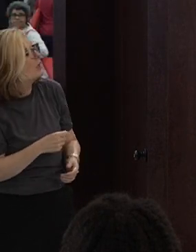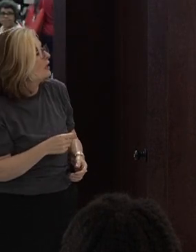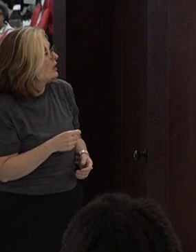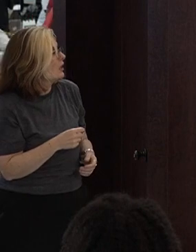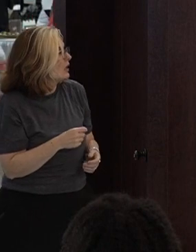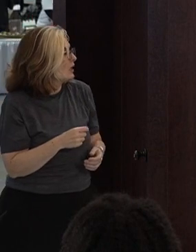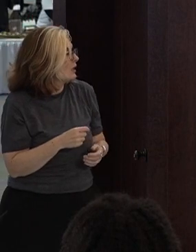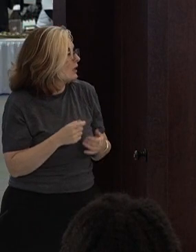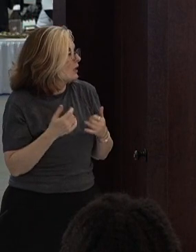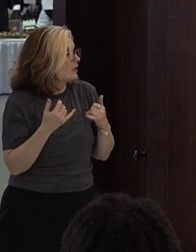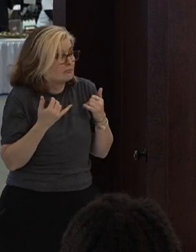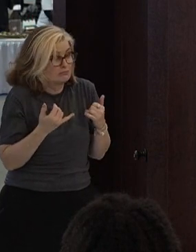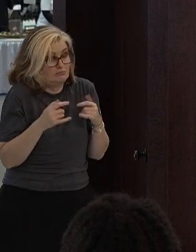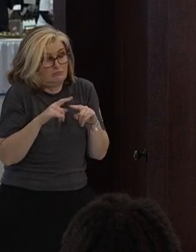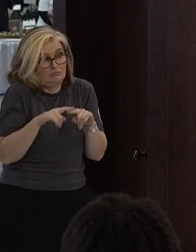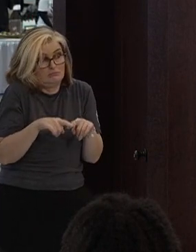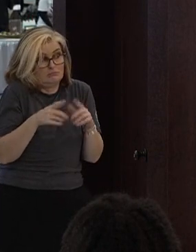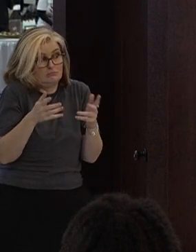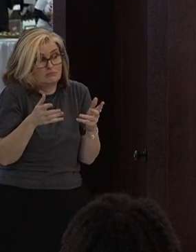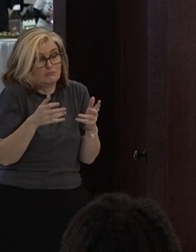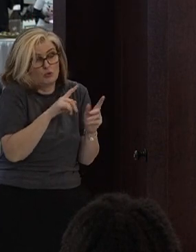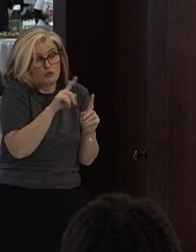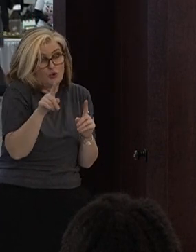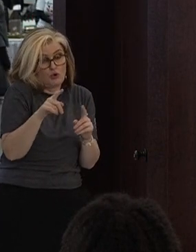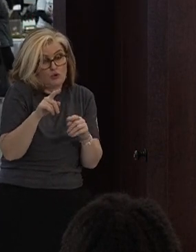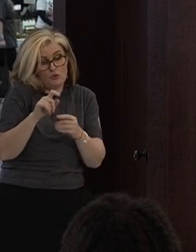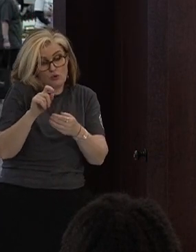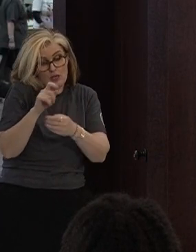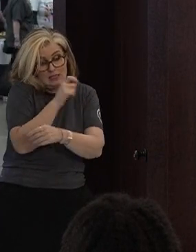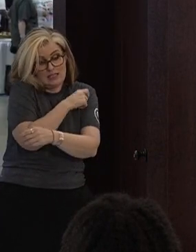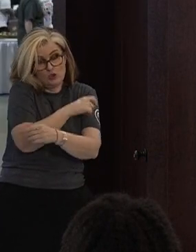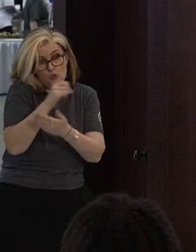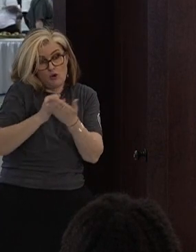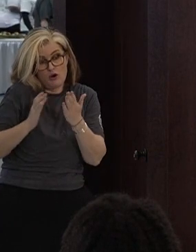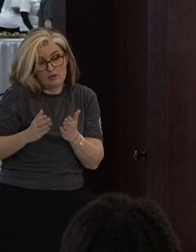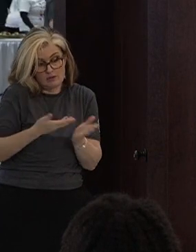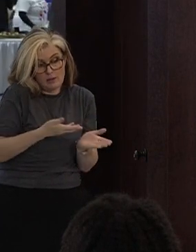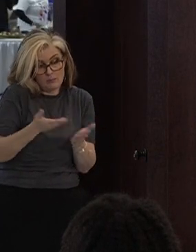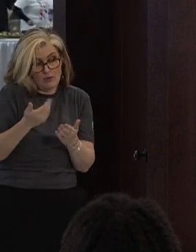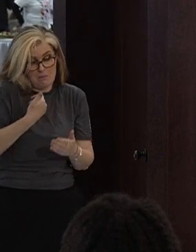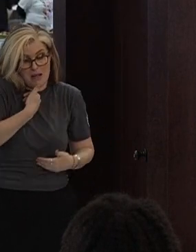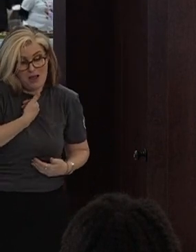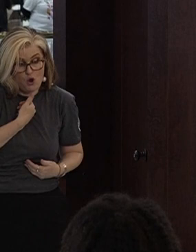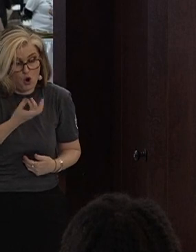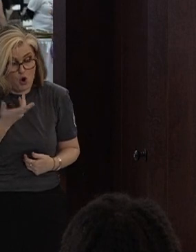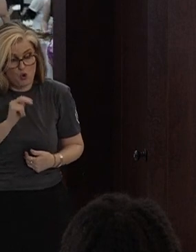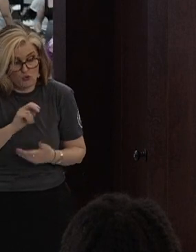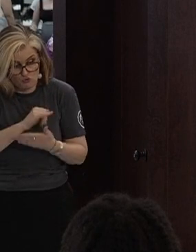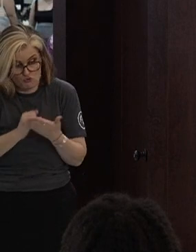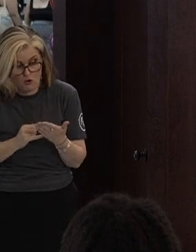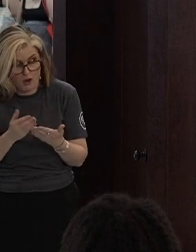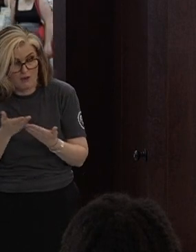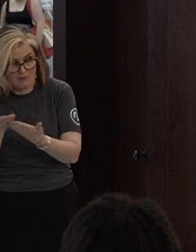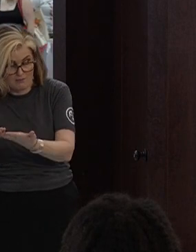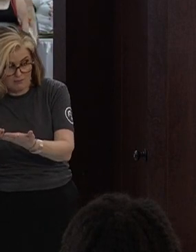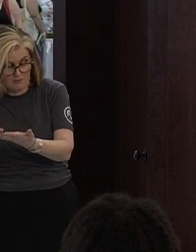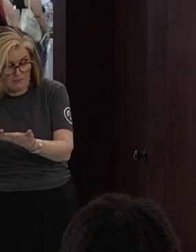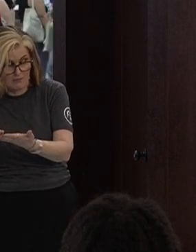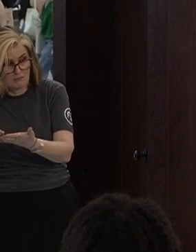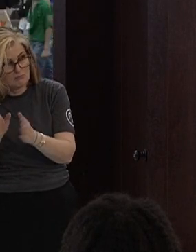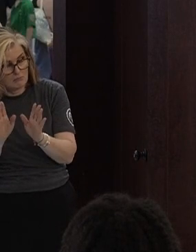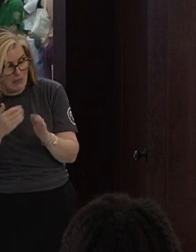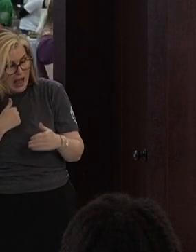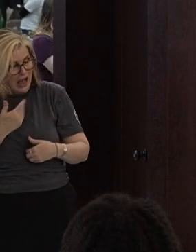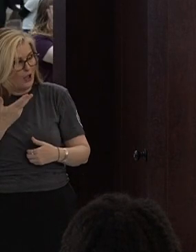So now it depends. You might go to the tattoo artist and bring your own art right? And then in that case,